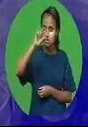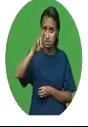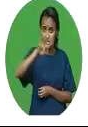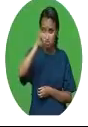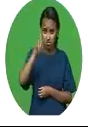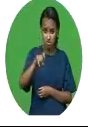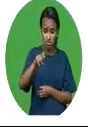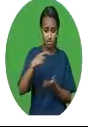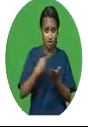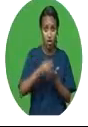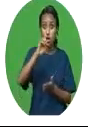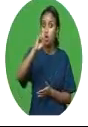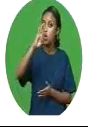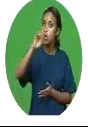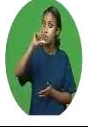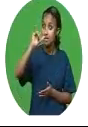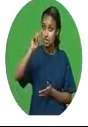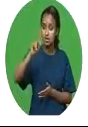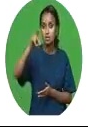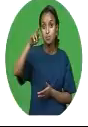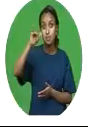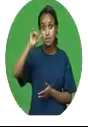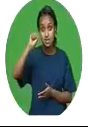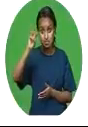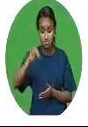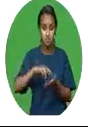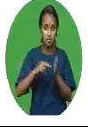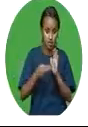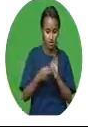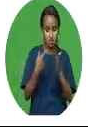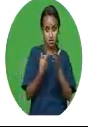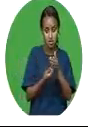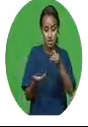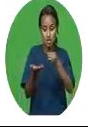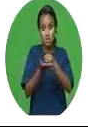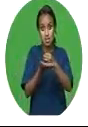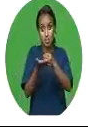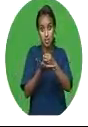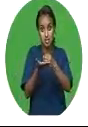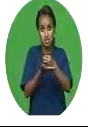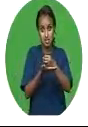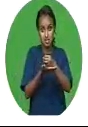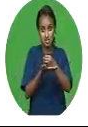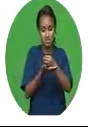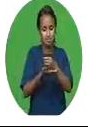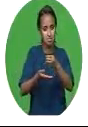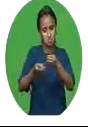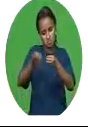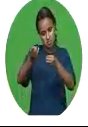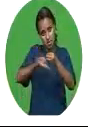see. An oblique prism is a prism in which the bases are not aligned